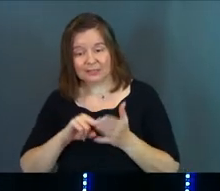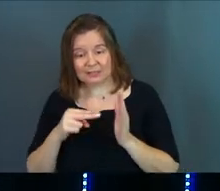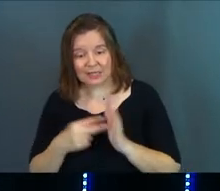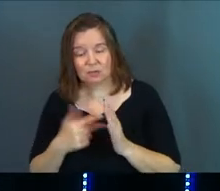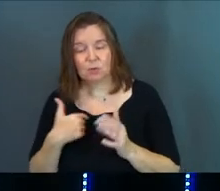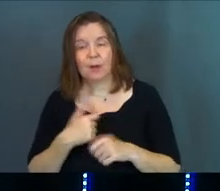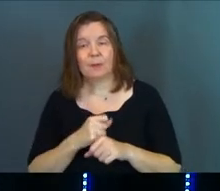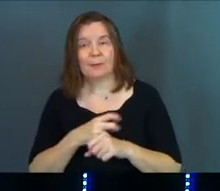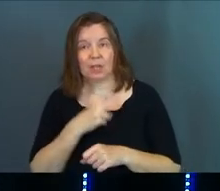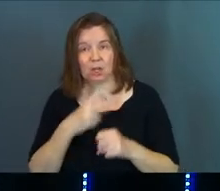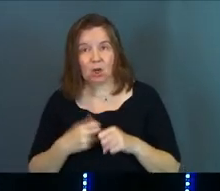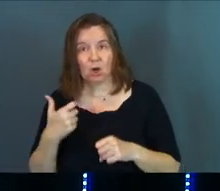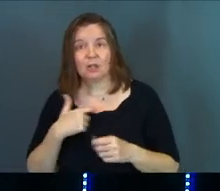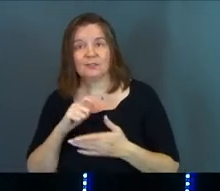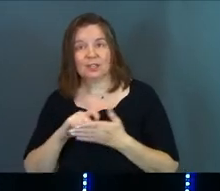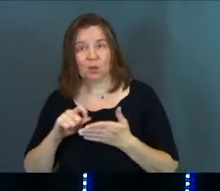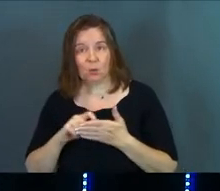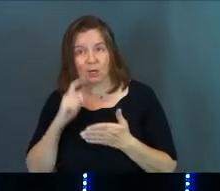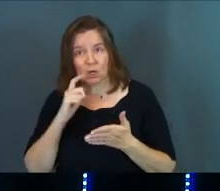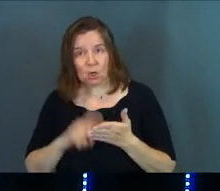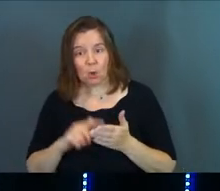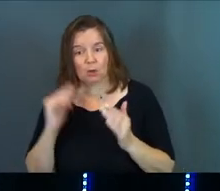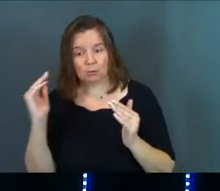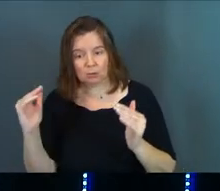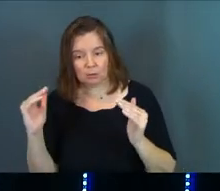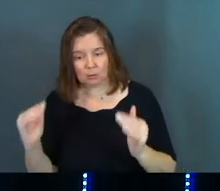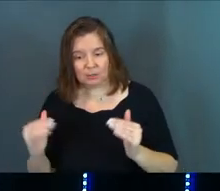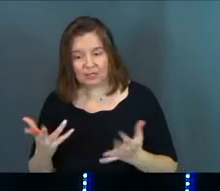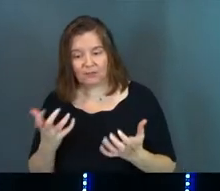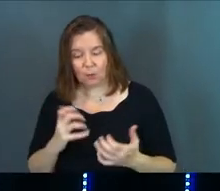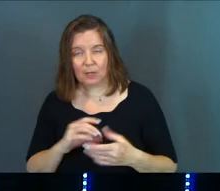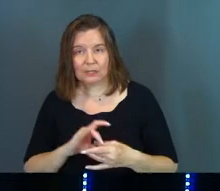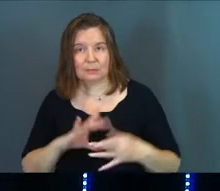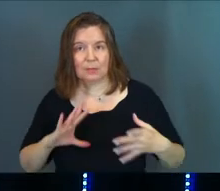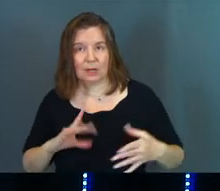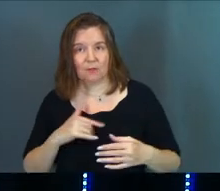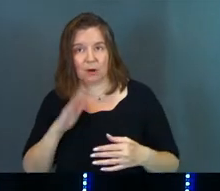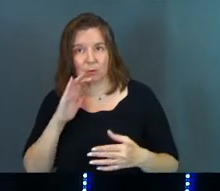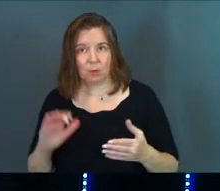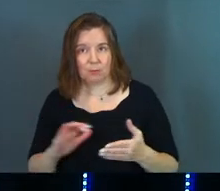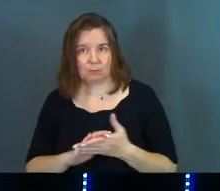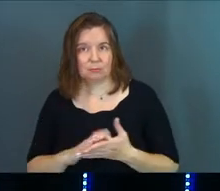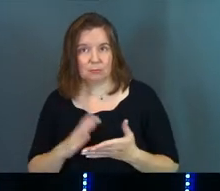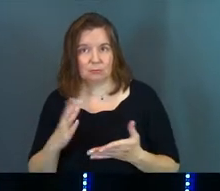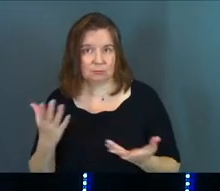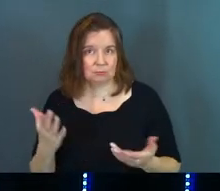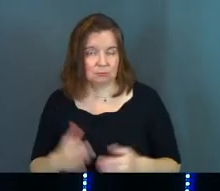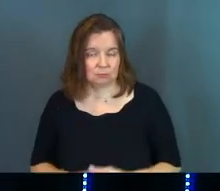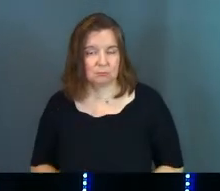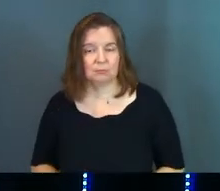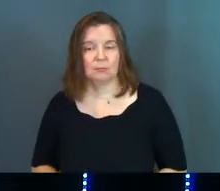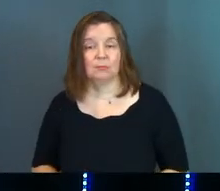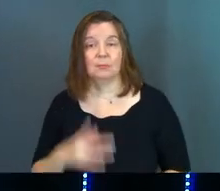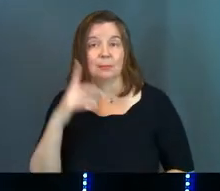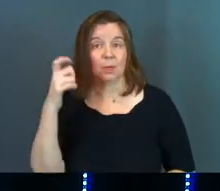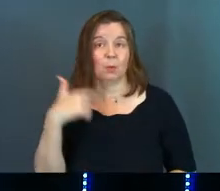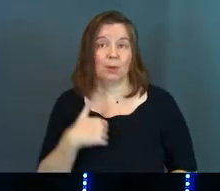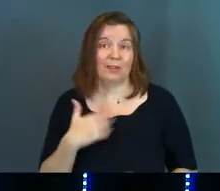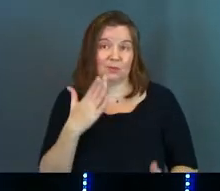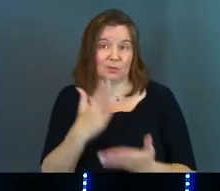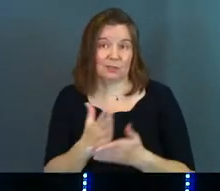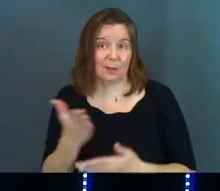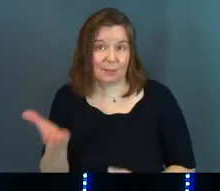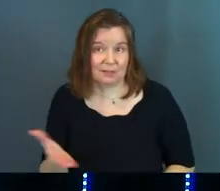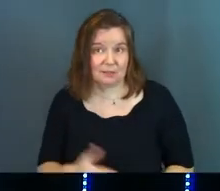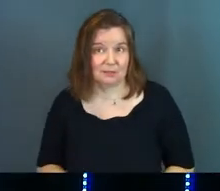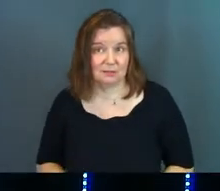intended, and so I'm going to make it harder. You have to get a written notice. You have to do all these steps if you want to split apart from your significant other, from your spouse, because we've got to stop